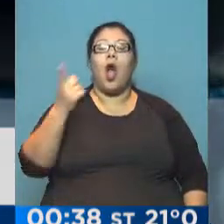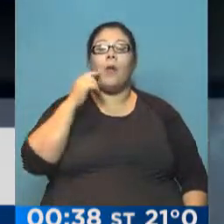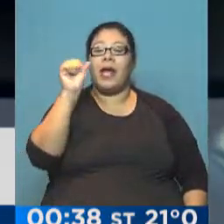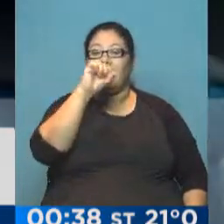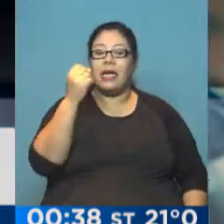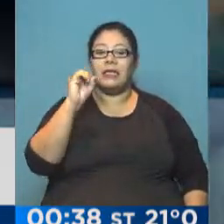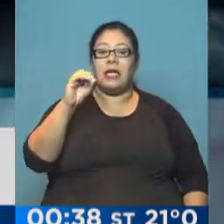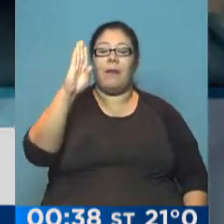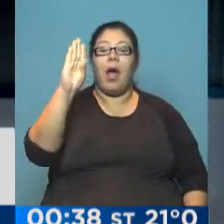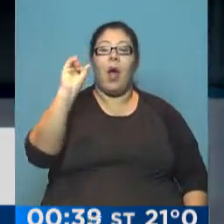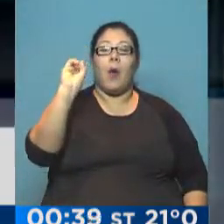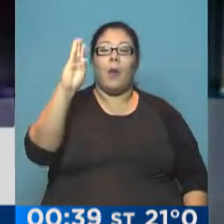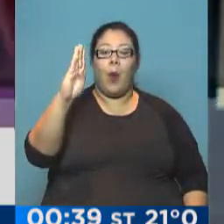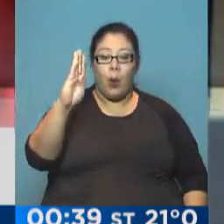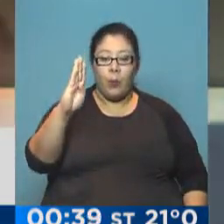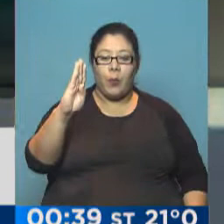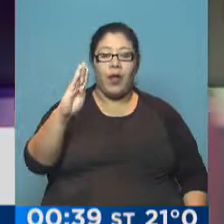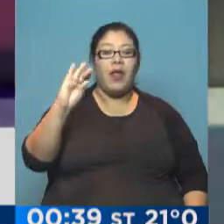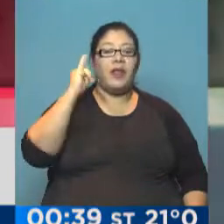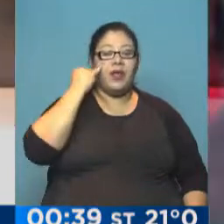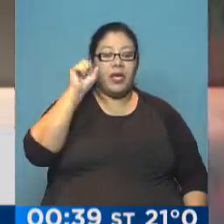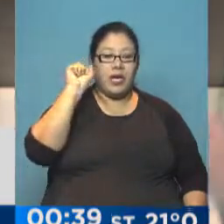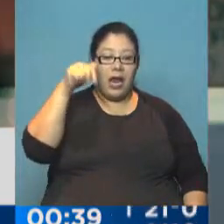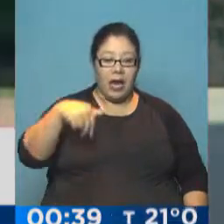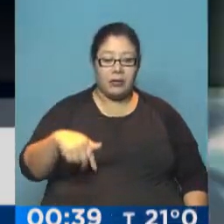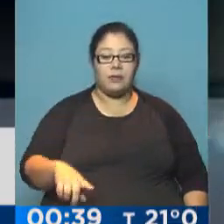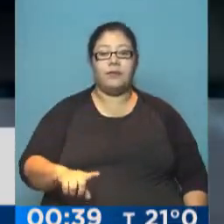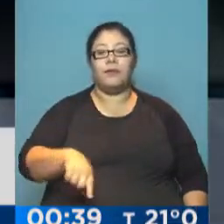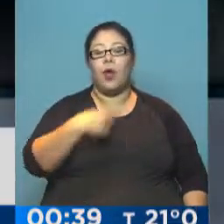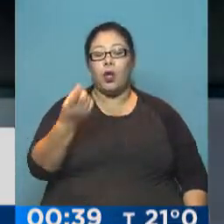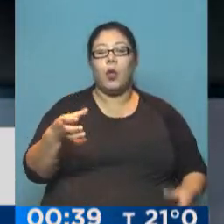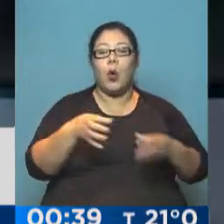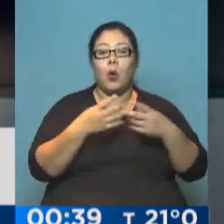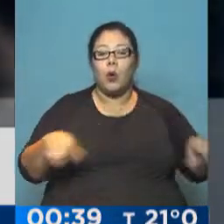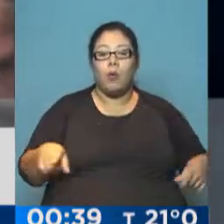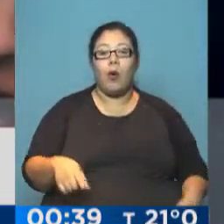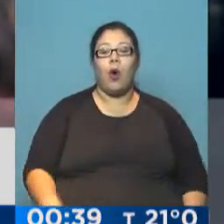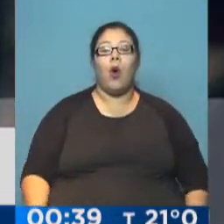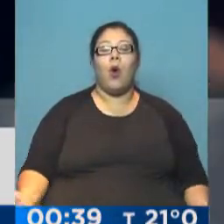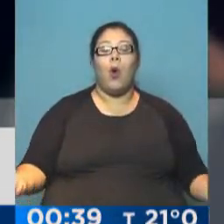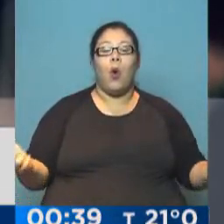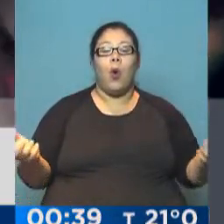Dylan. Another one is Concrete and Clay by Unit 4 plus 2.